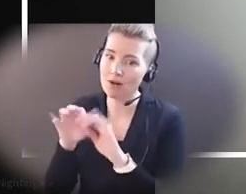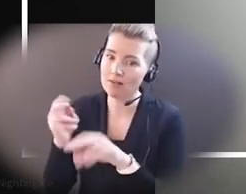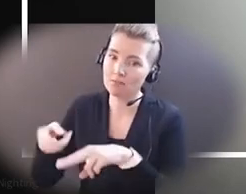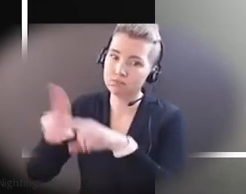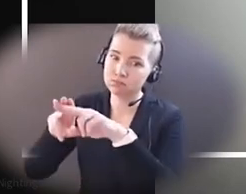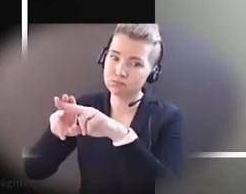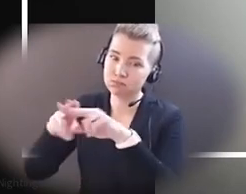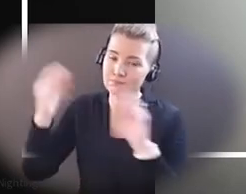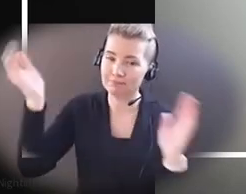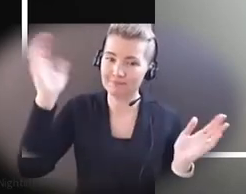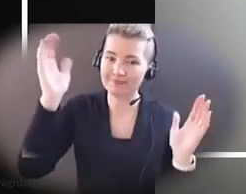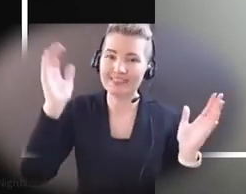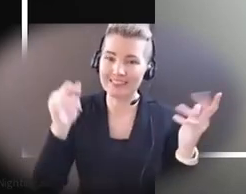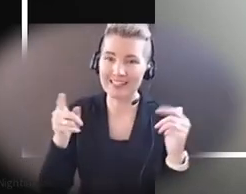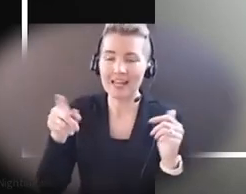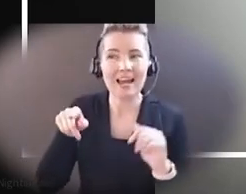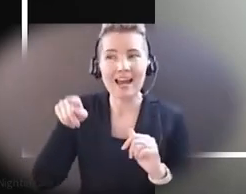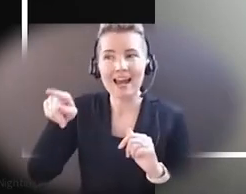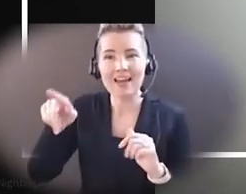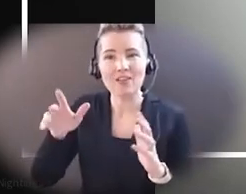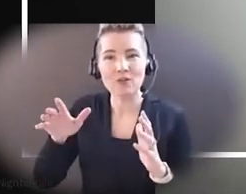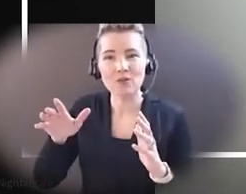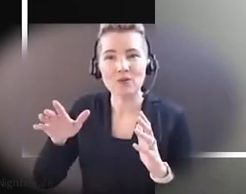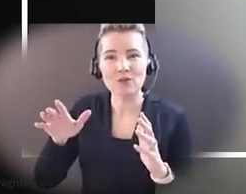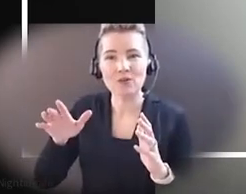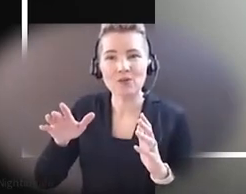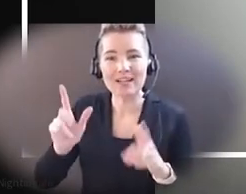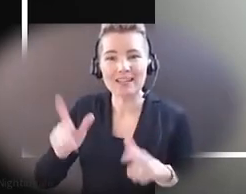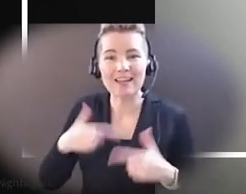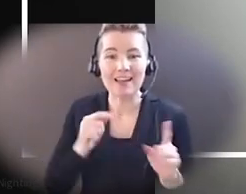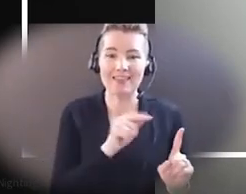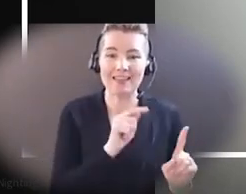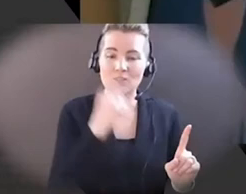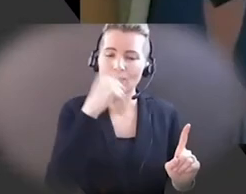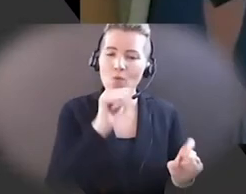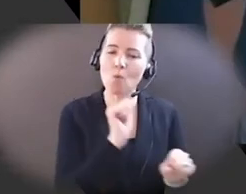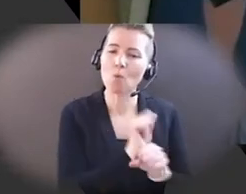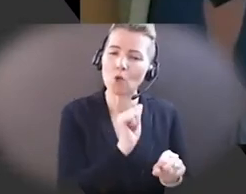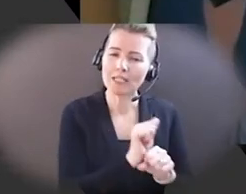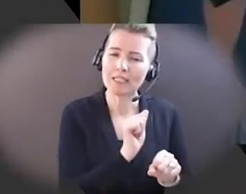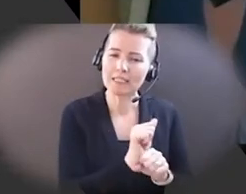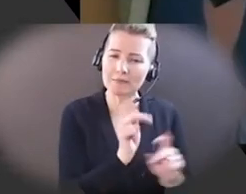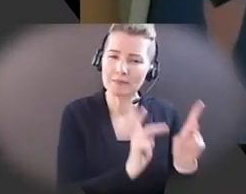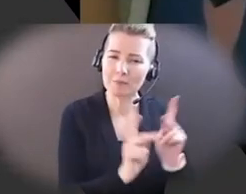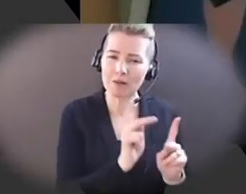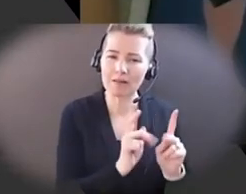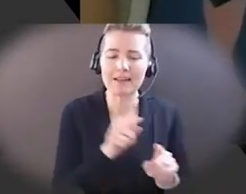the way of life, since Chinatown downtown is more for the working class.